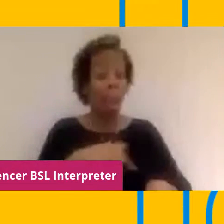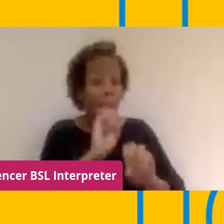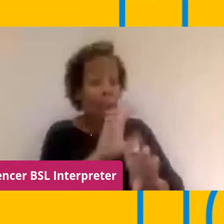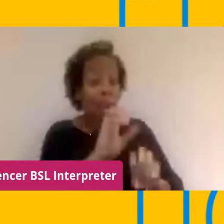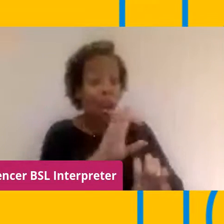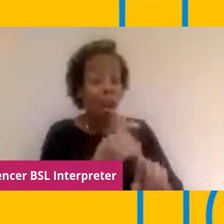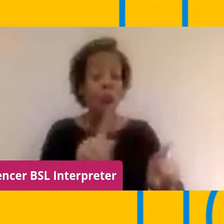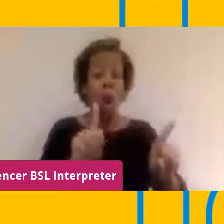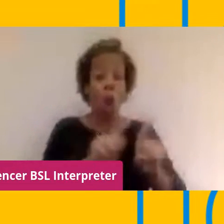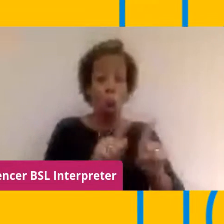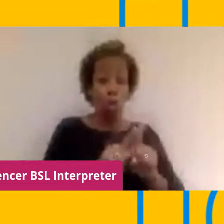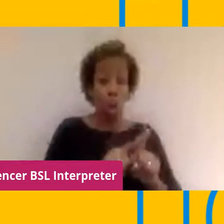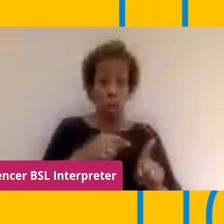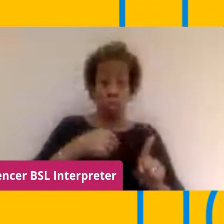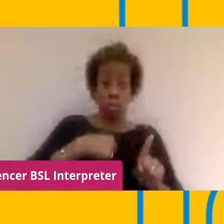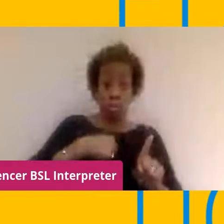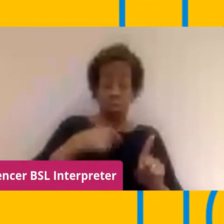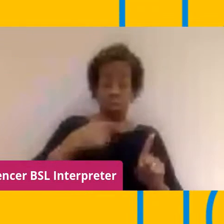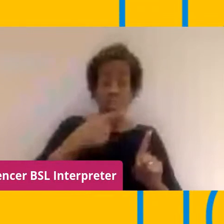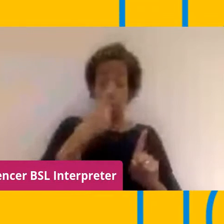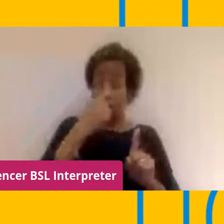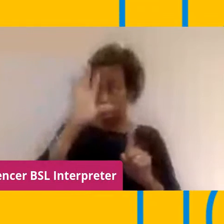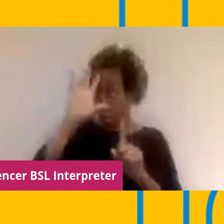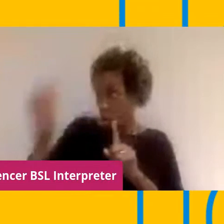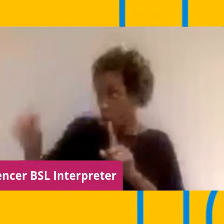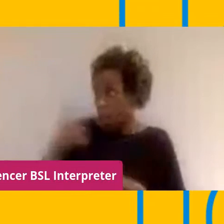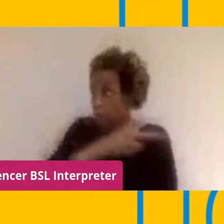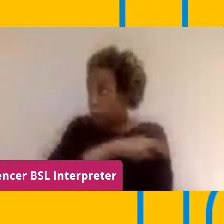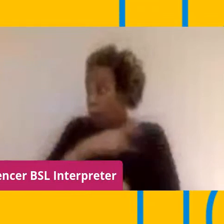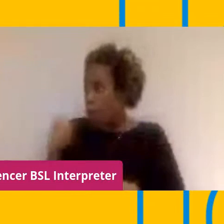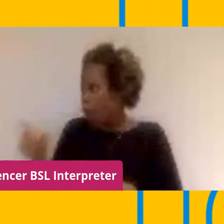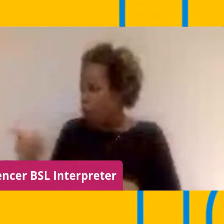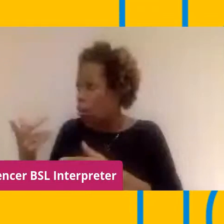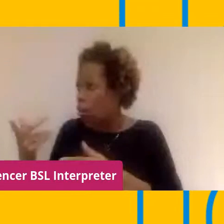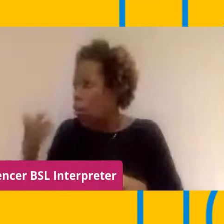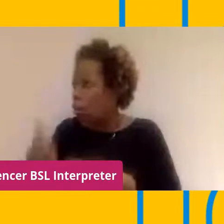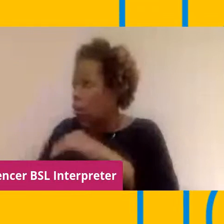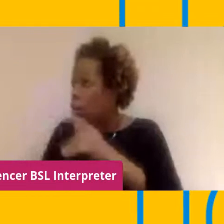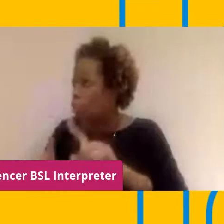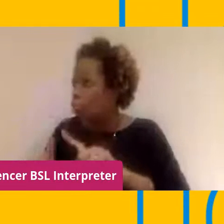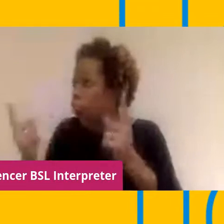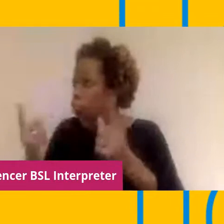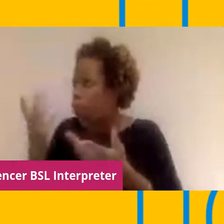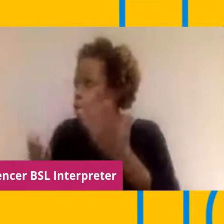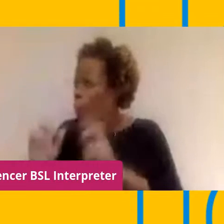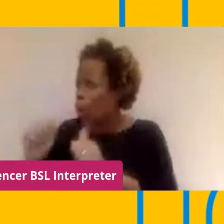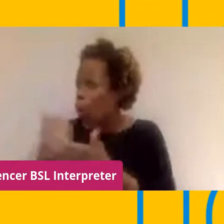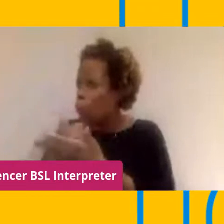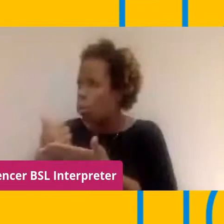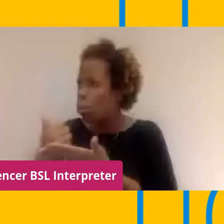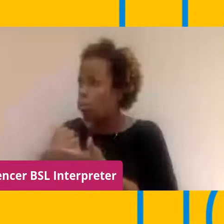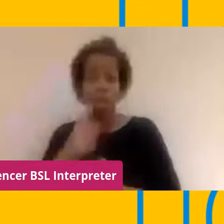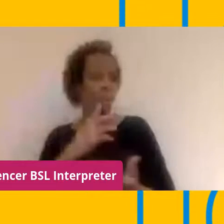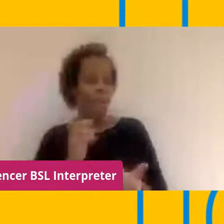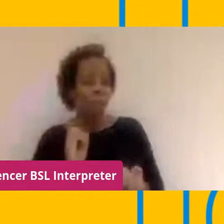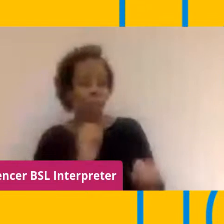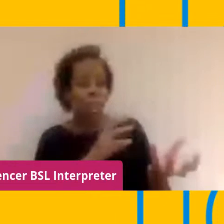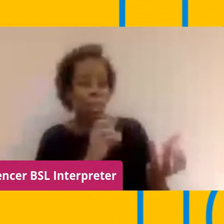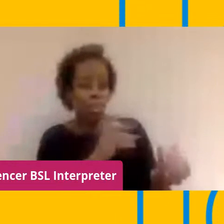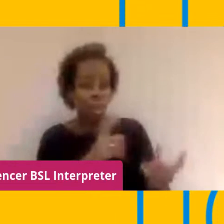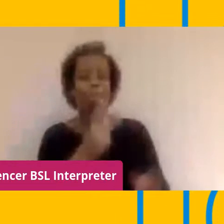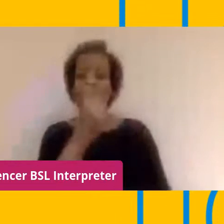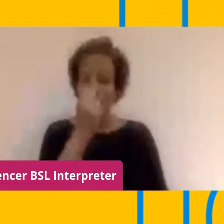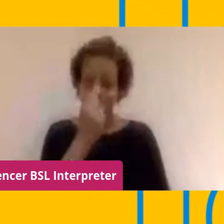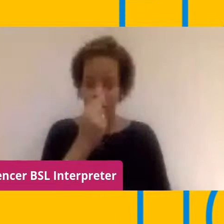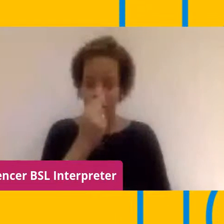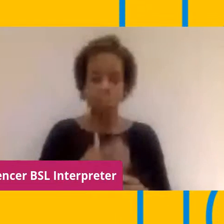know, let us know if staff are being asked to do completely different tasks from their normal everyday job, or if they're being asked to